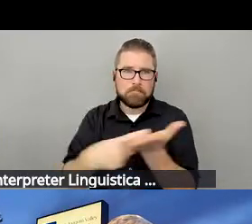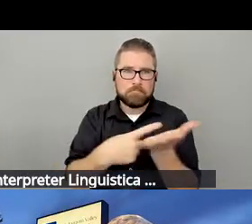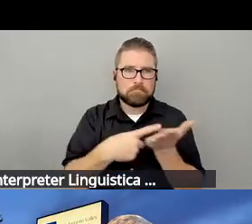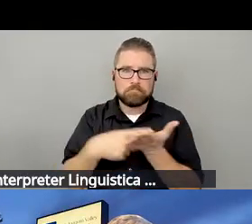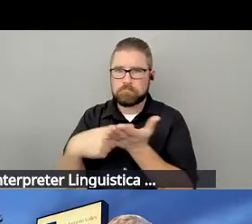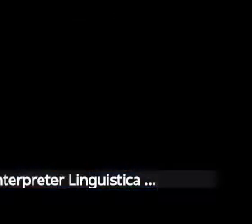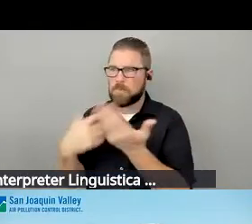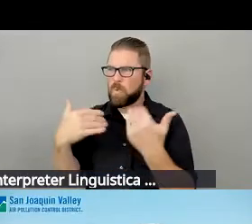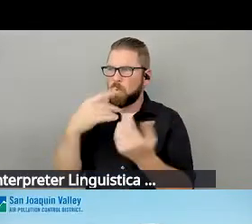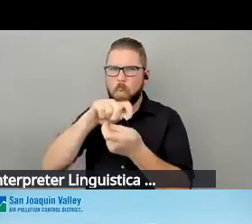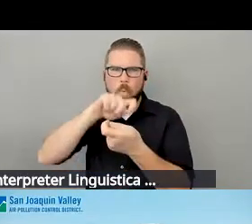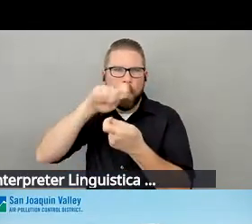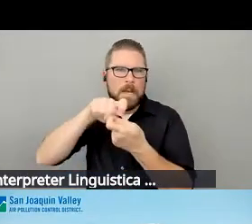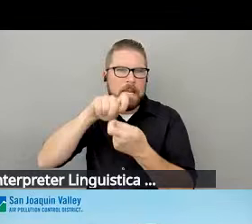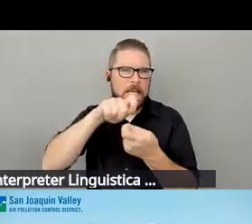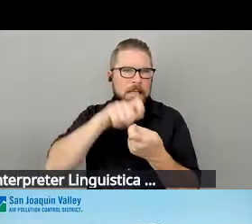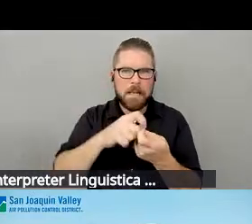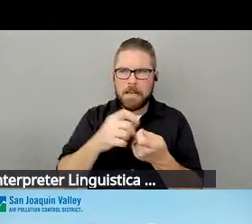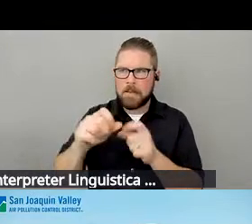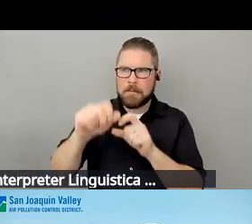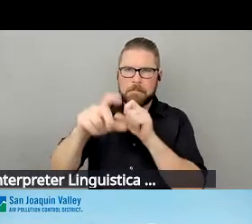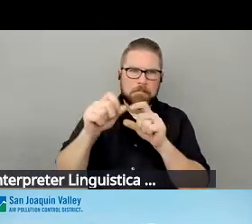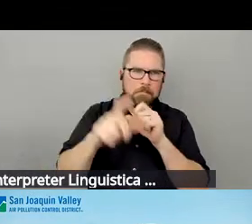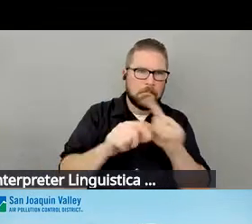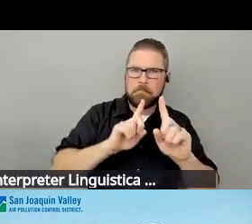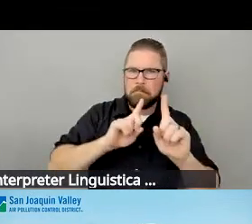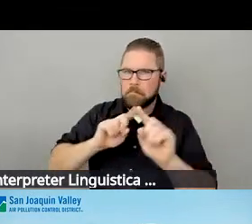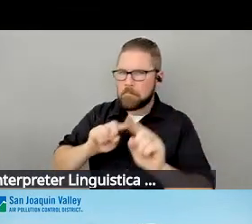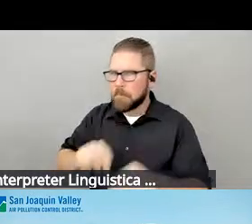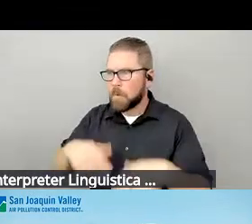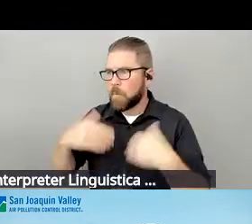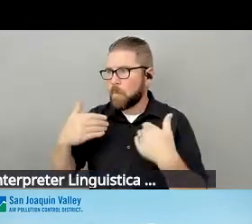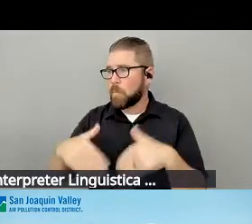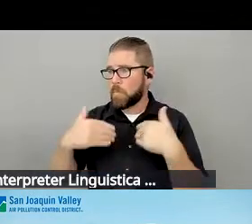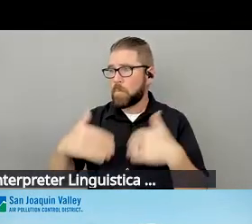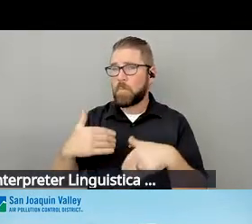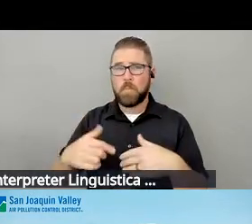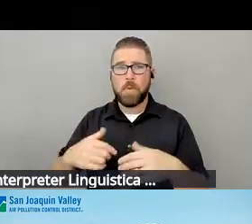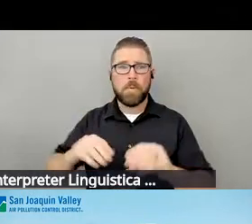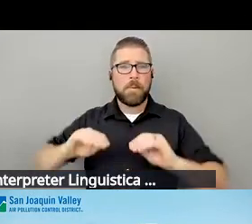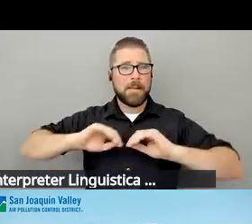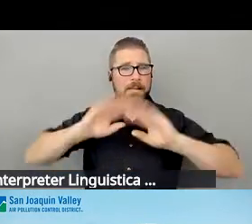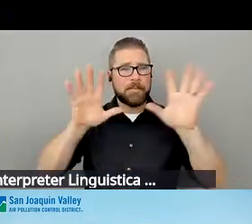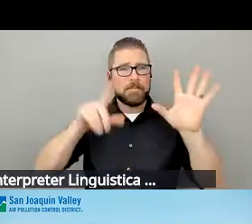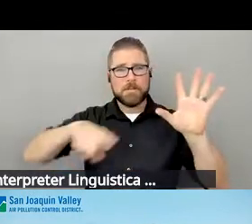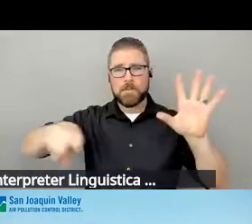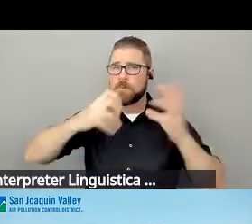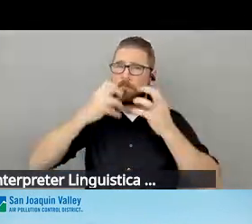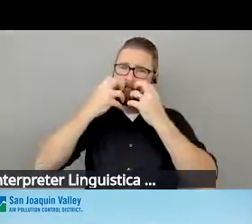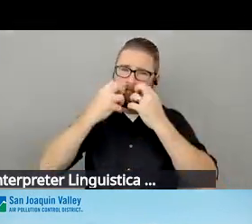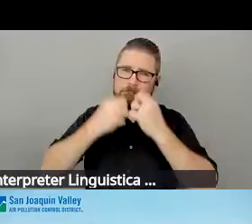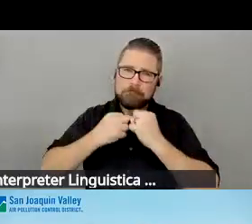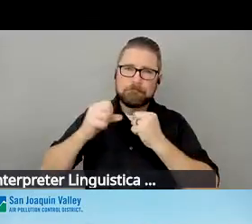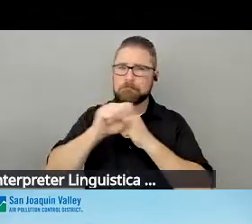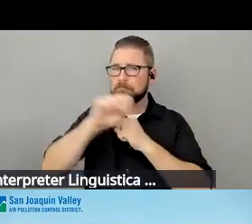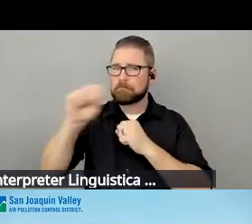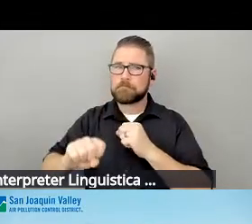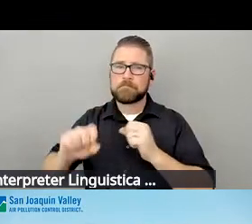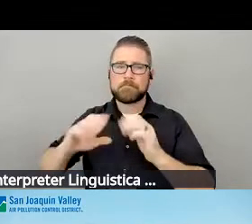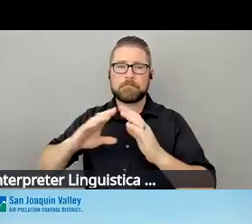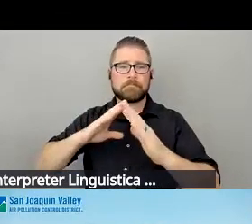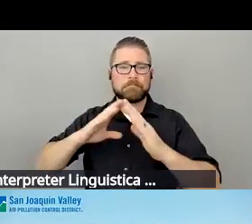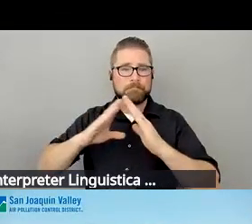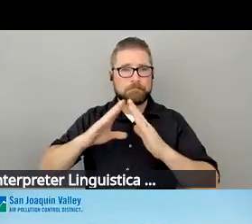asking questions. I think it really just shows how much you all care about the Stockton community. And I'm excited to be a part and watch as this funding